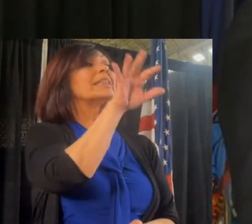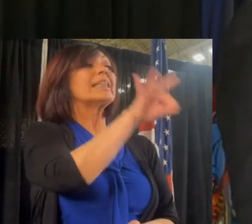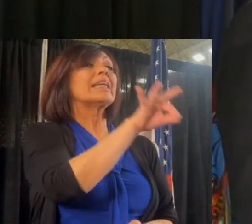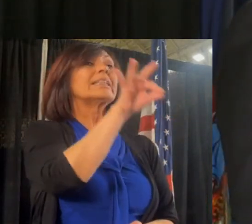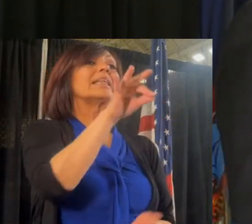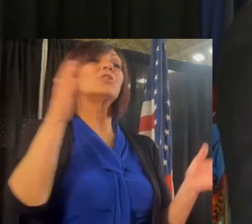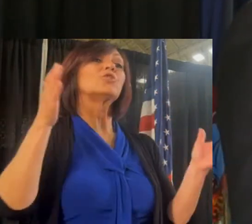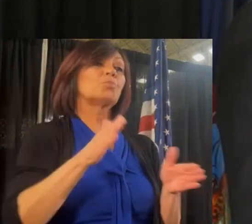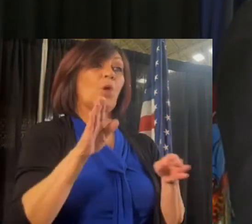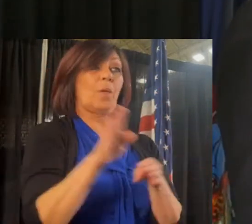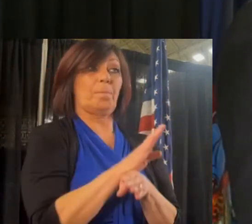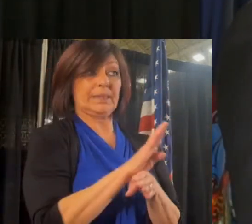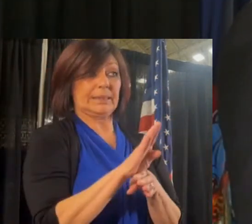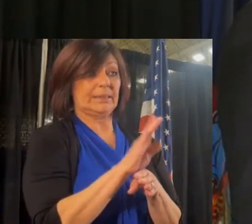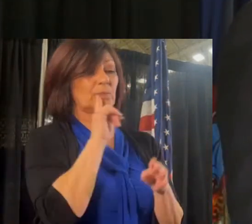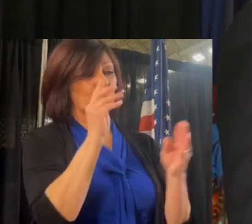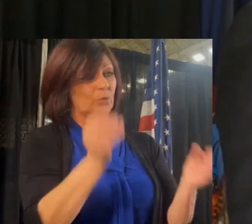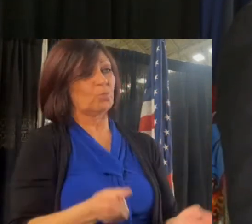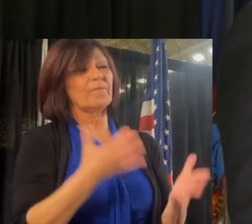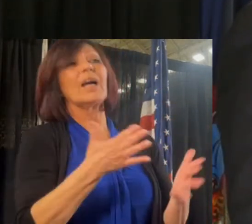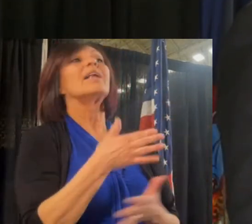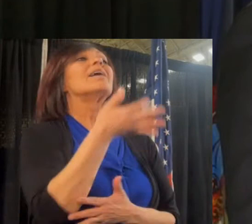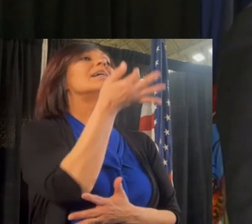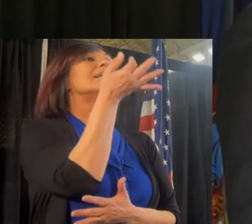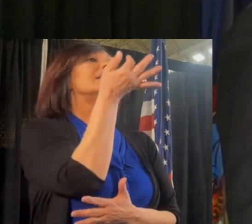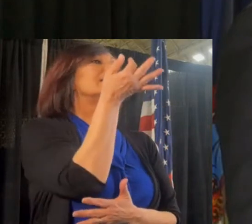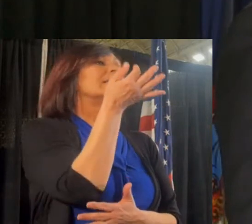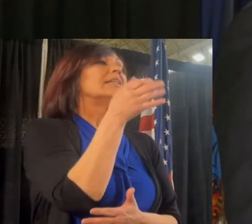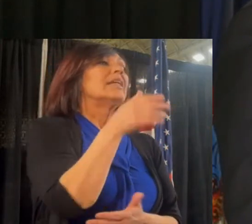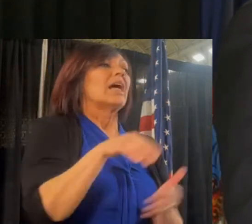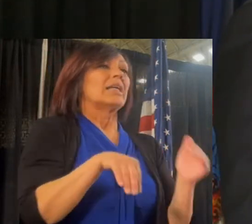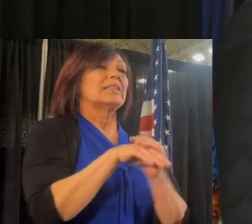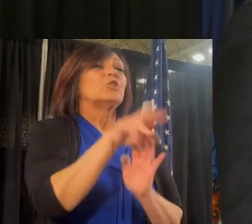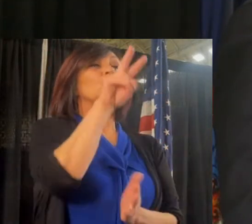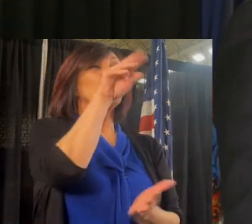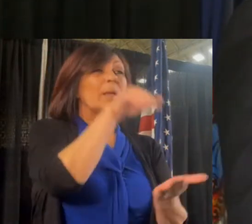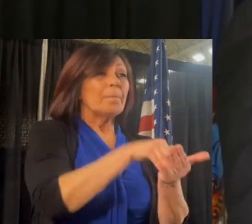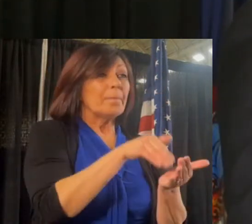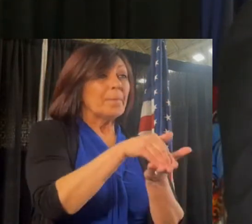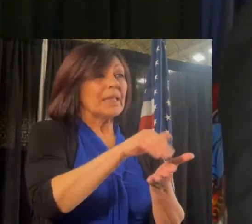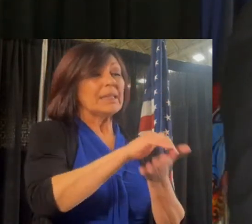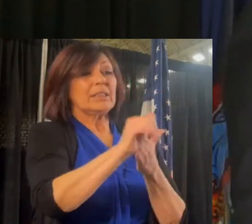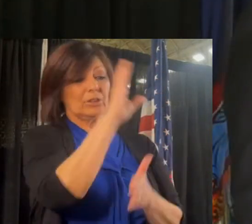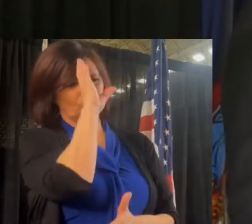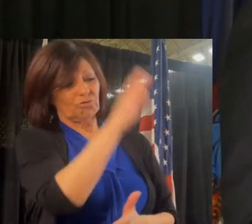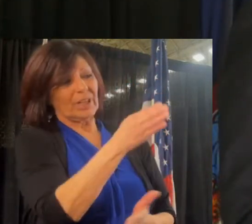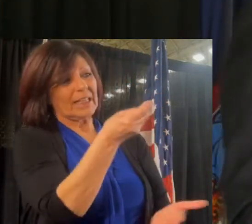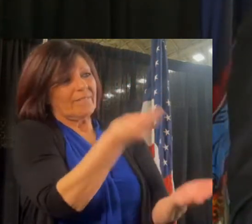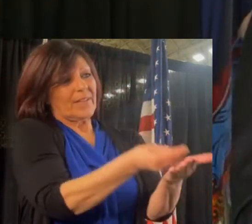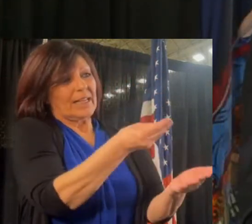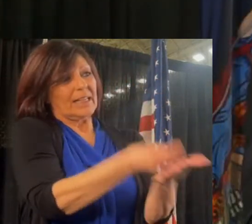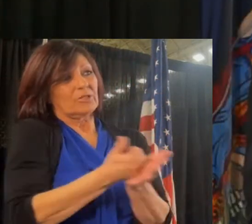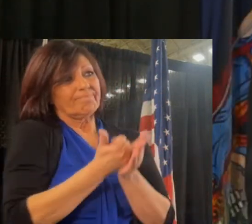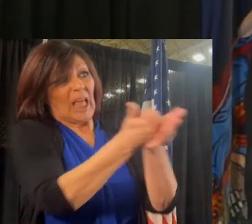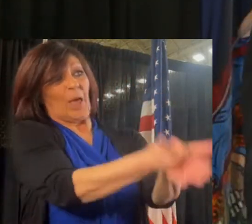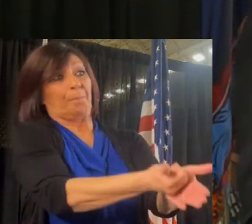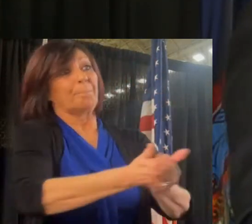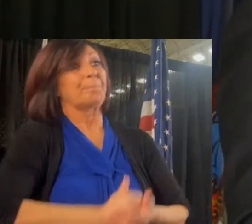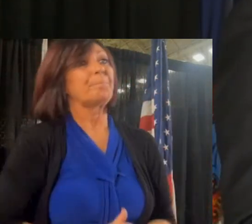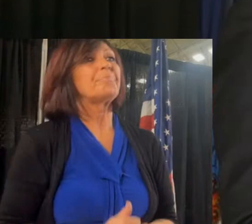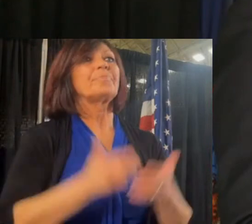1,399 small businesses were provided $19.2 million in direct financial assistance.